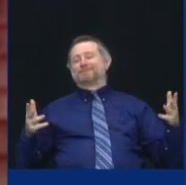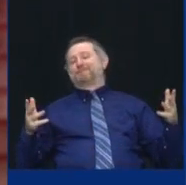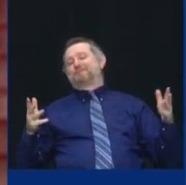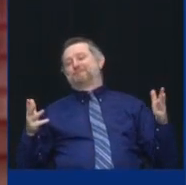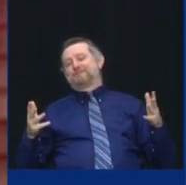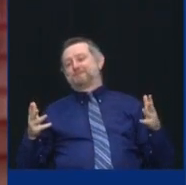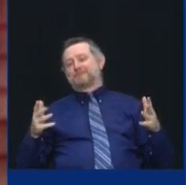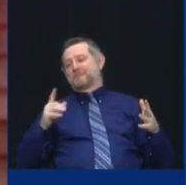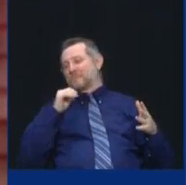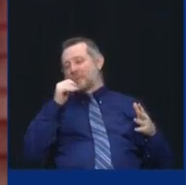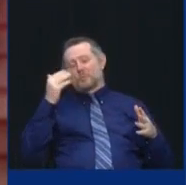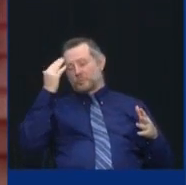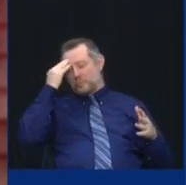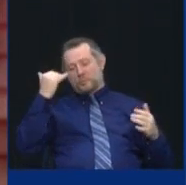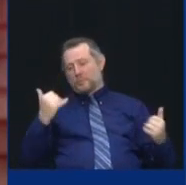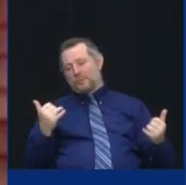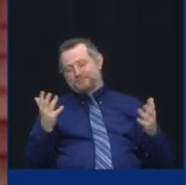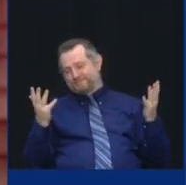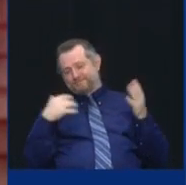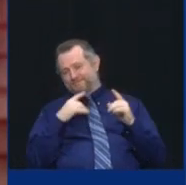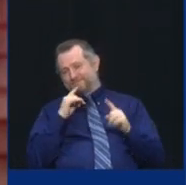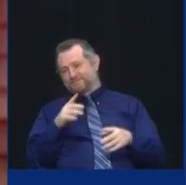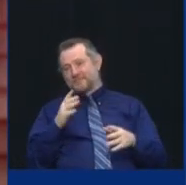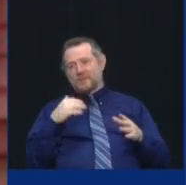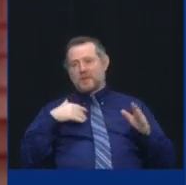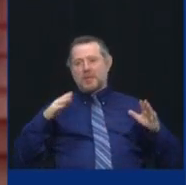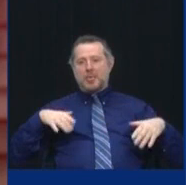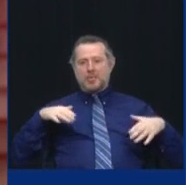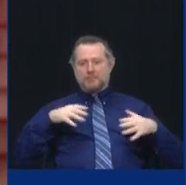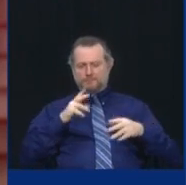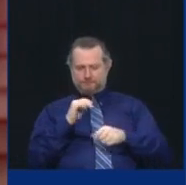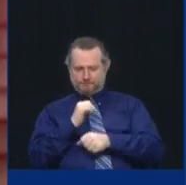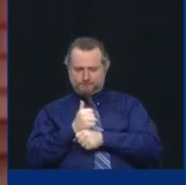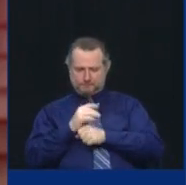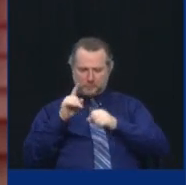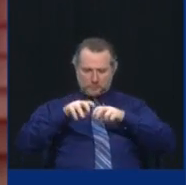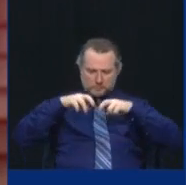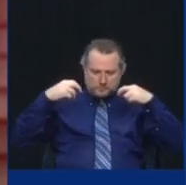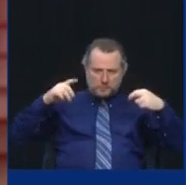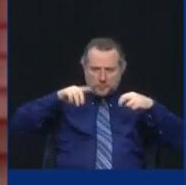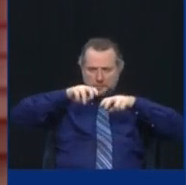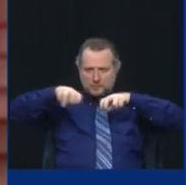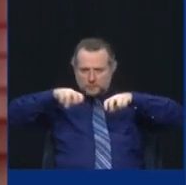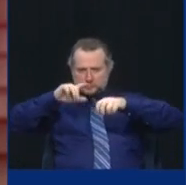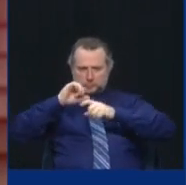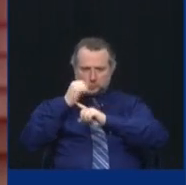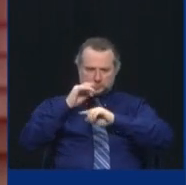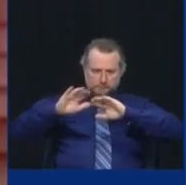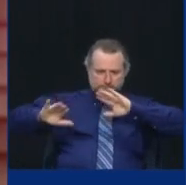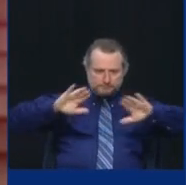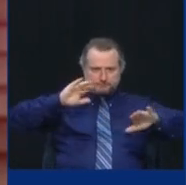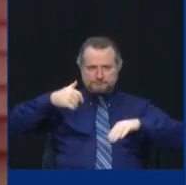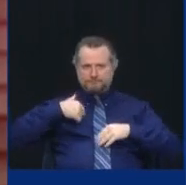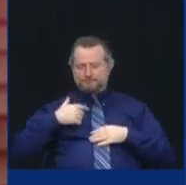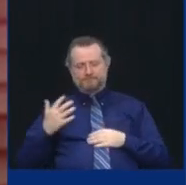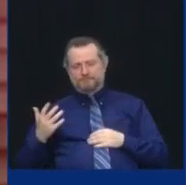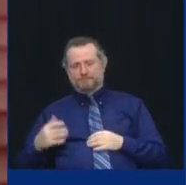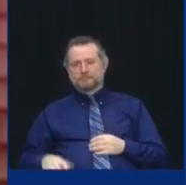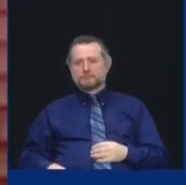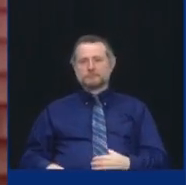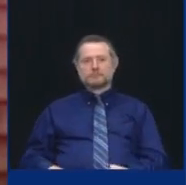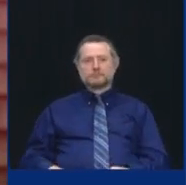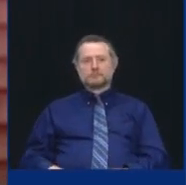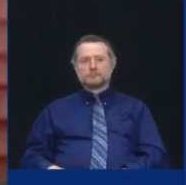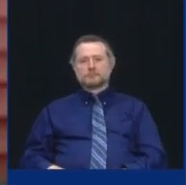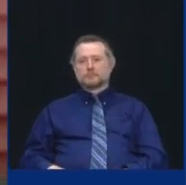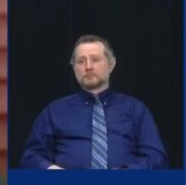We don't actually know. We haven't scaled the house. We're working with different scenarios on it. But, I mean, look, as